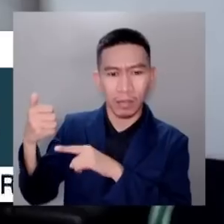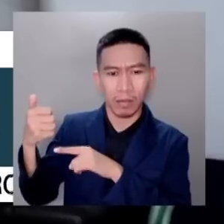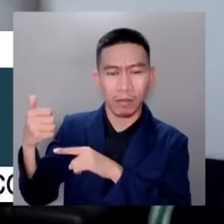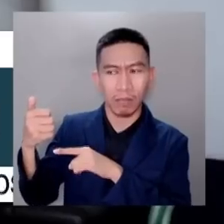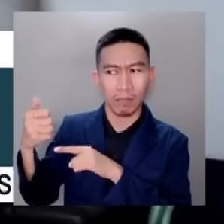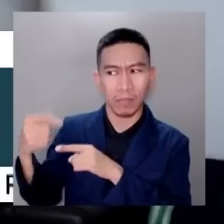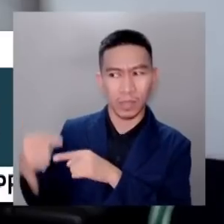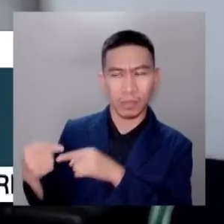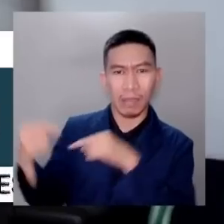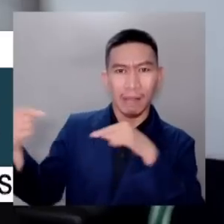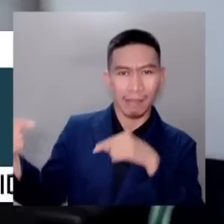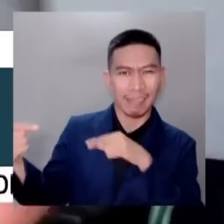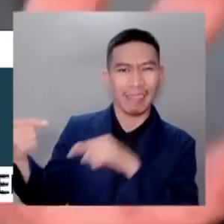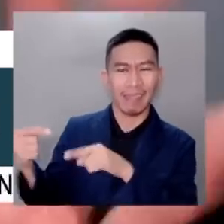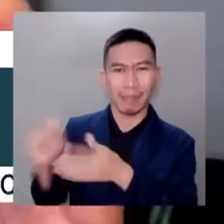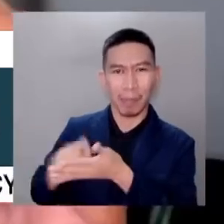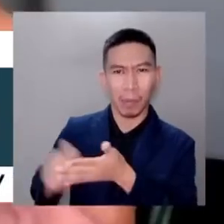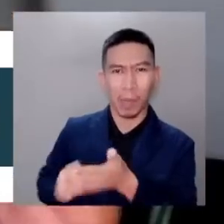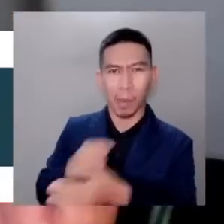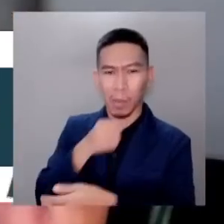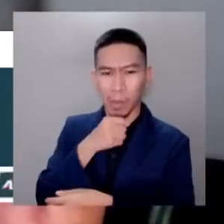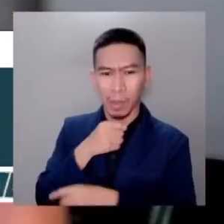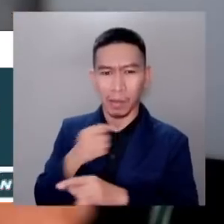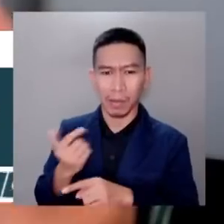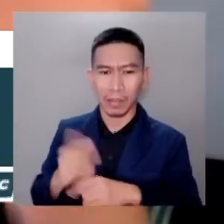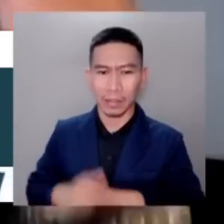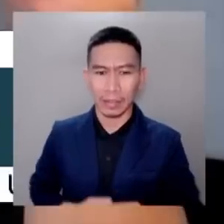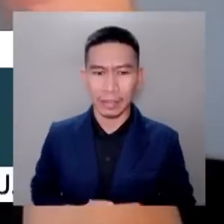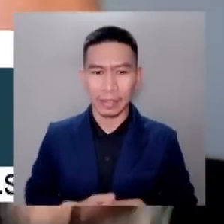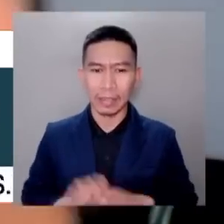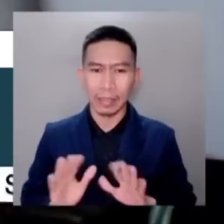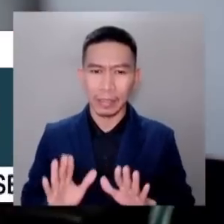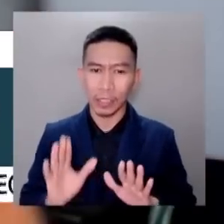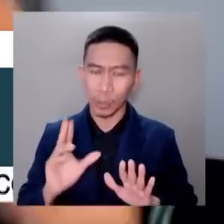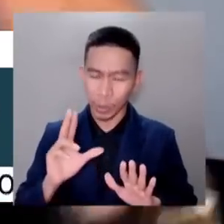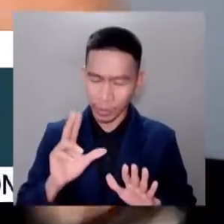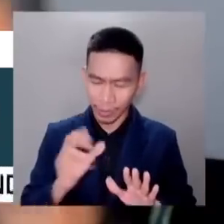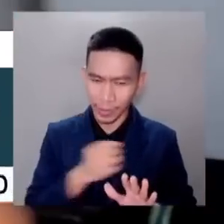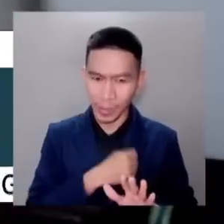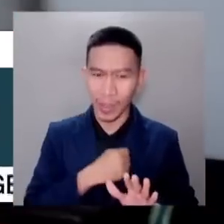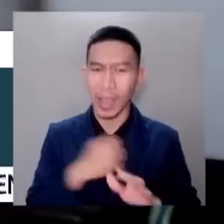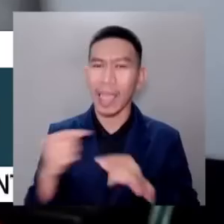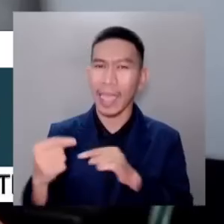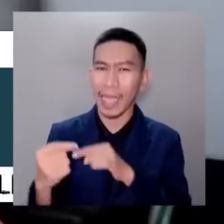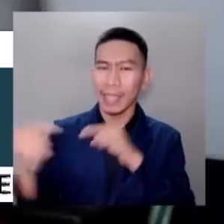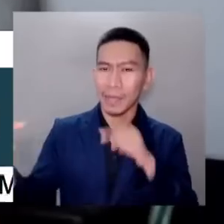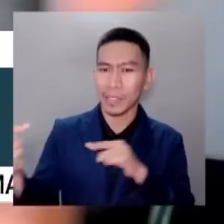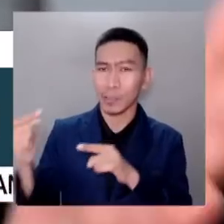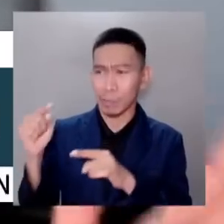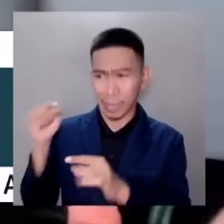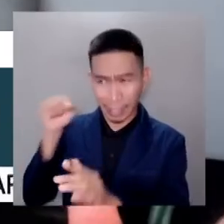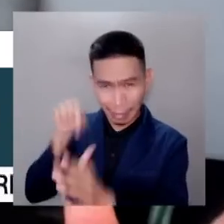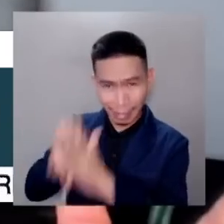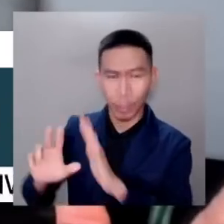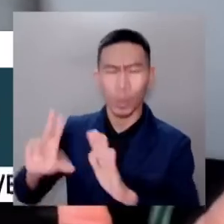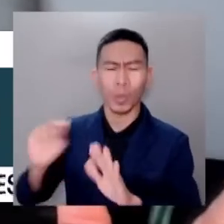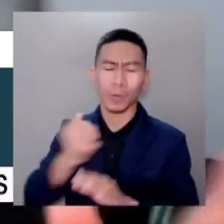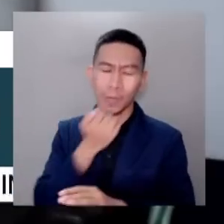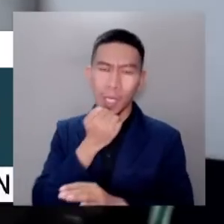be killed. Sorry, let me not use that word. Enemies to be shut